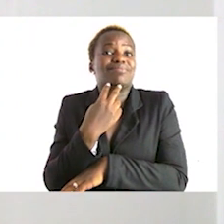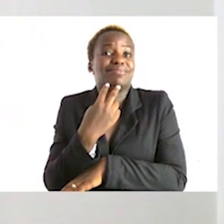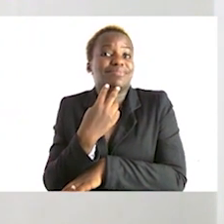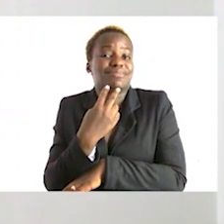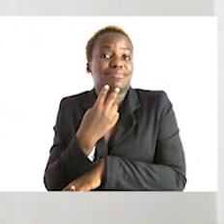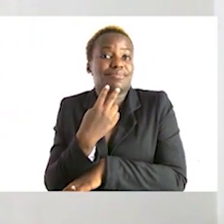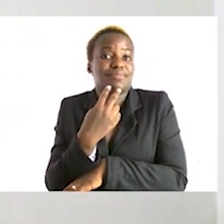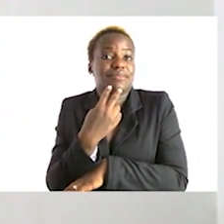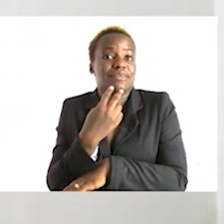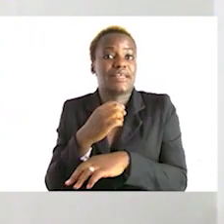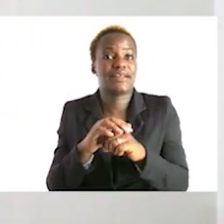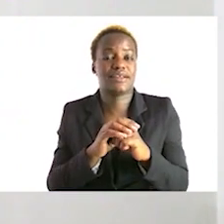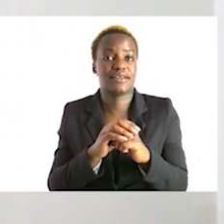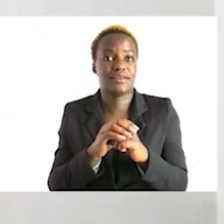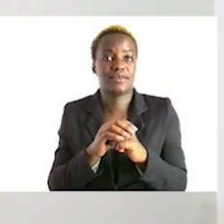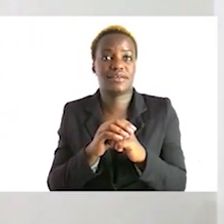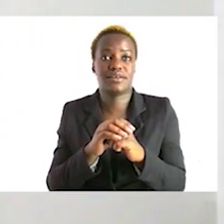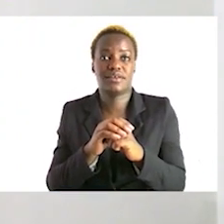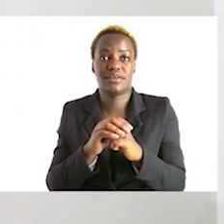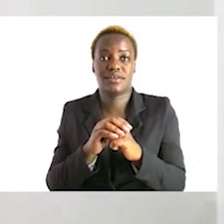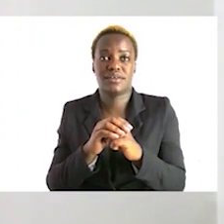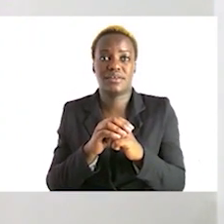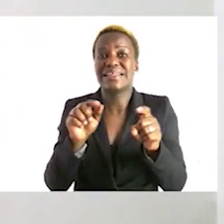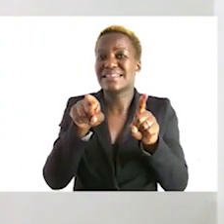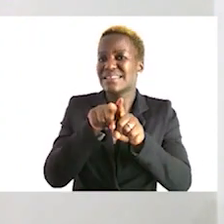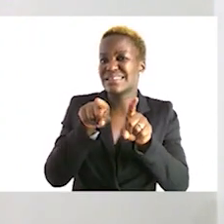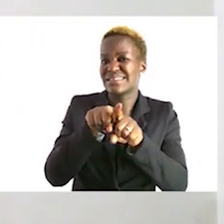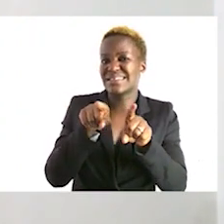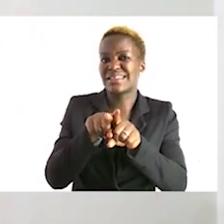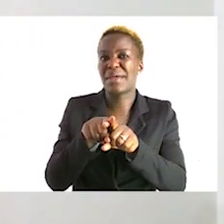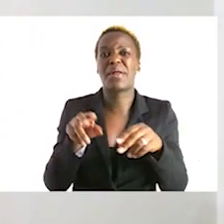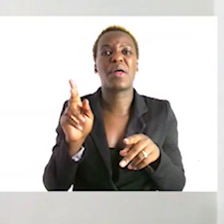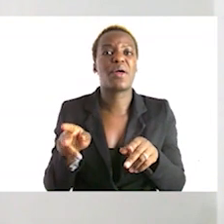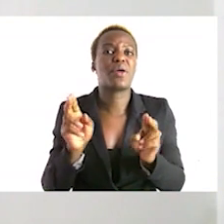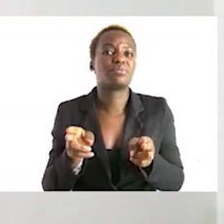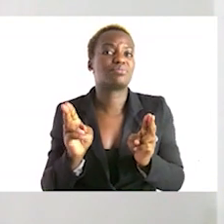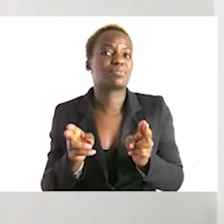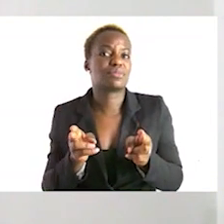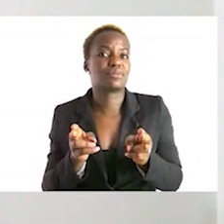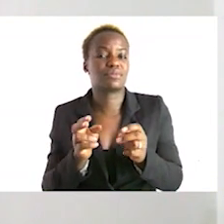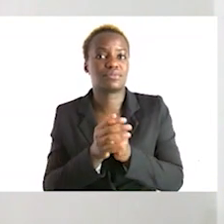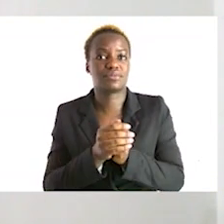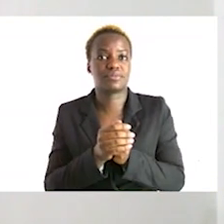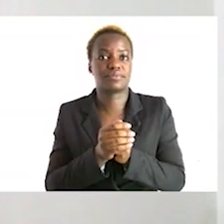also stays as the same as the alphabetical name. What is the name